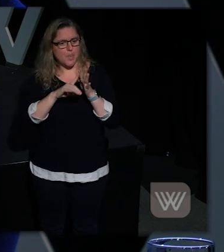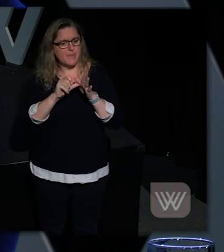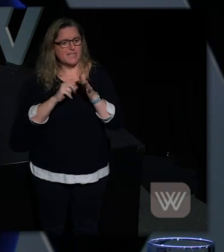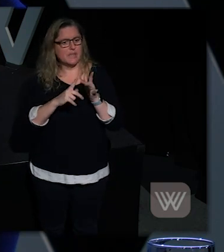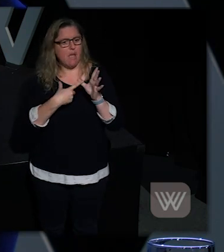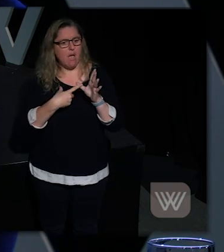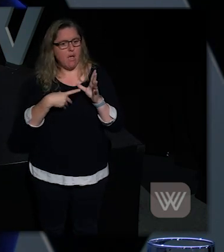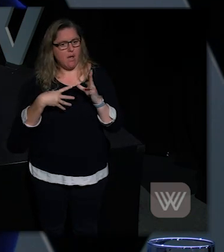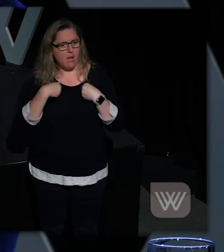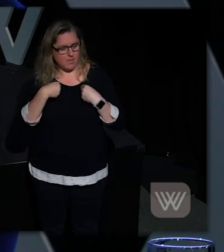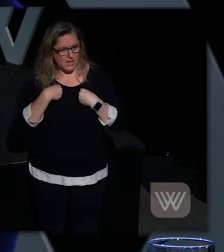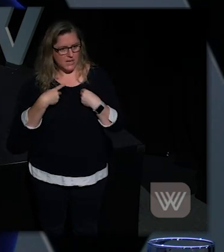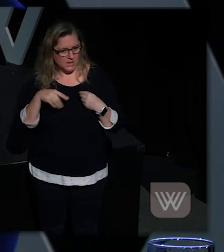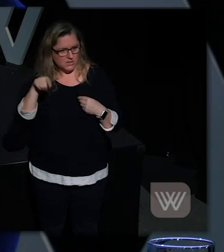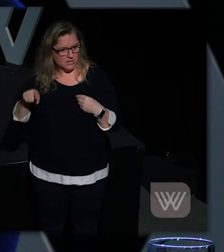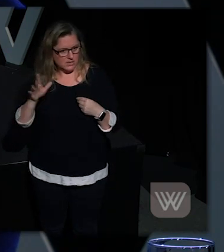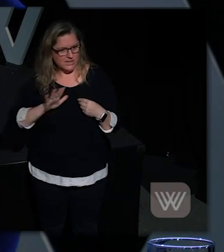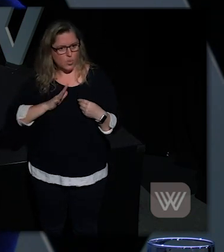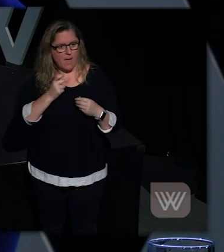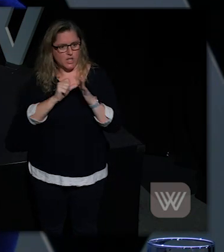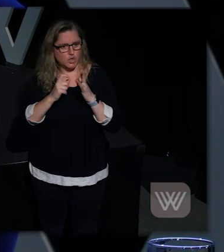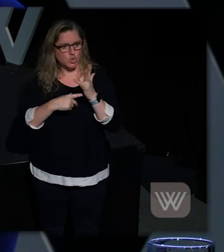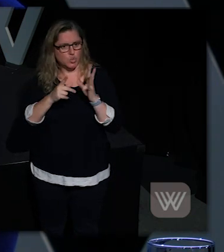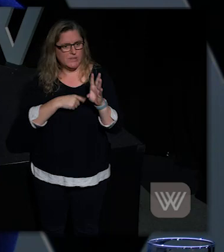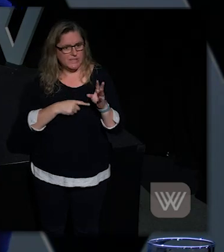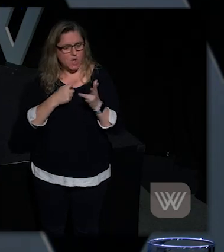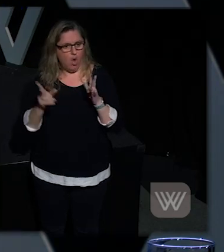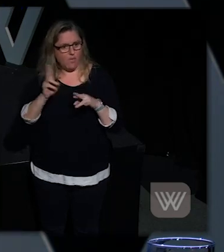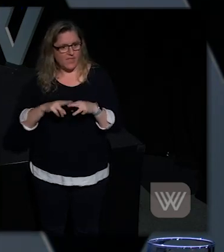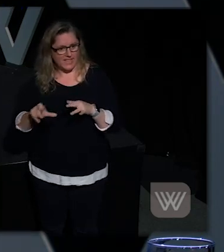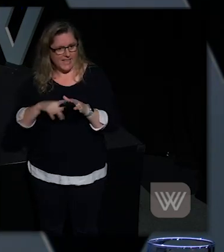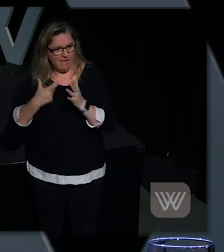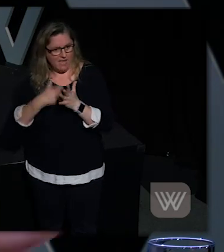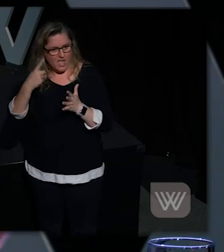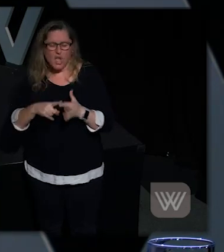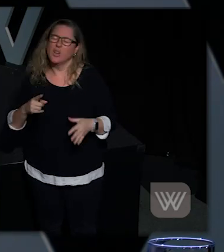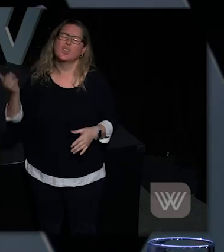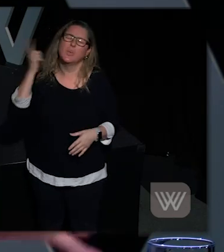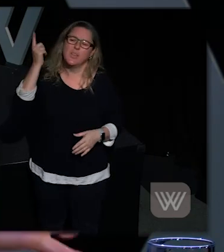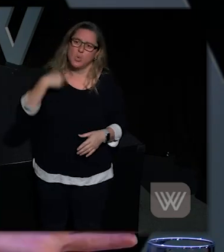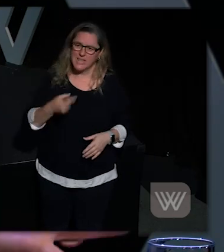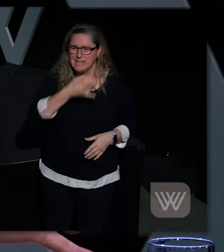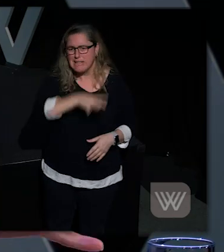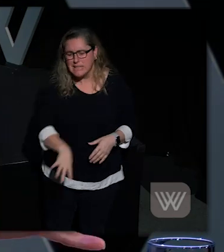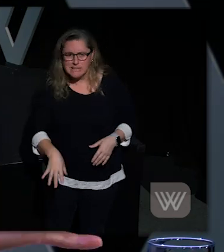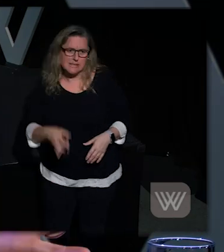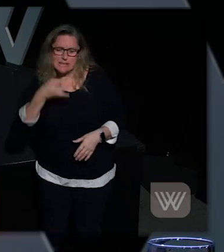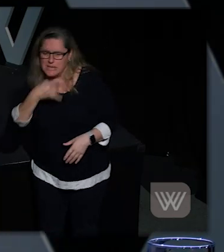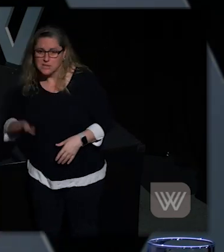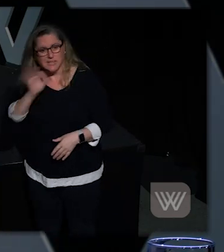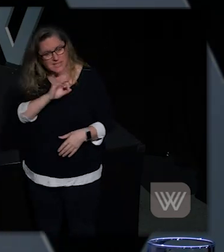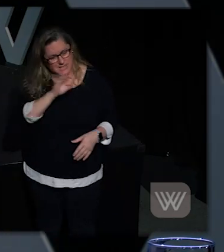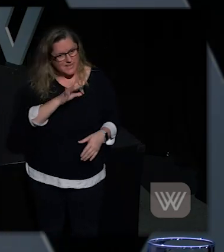to us because we are not safe. Not just kids as well. Like you always hear, you know, kids, oh, kids. Yeah, kids are vulnerable,